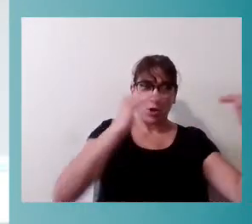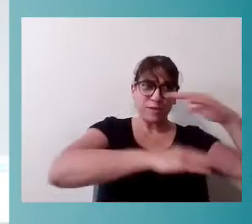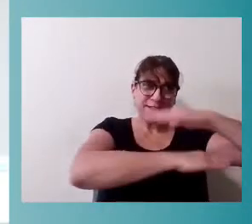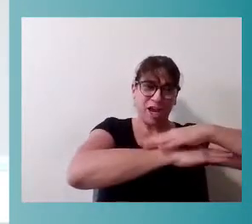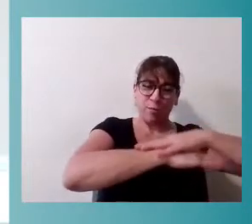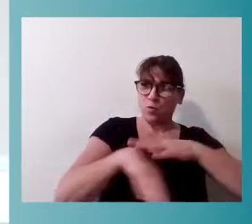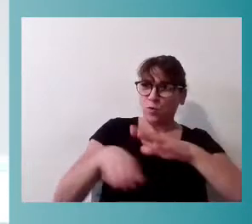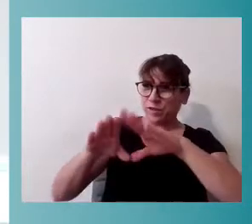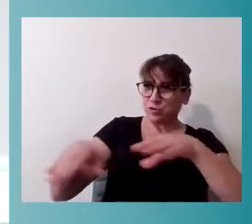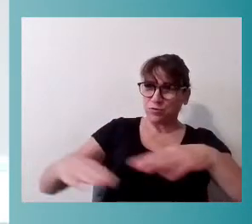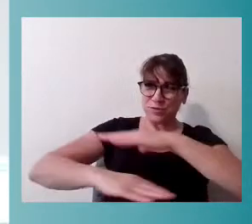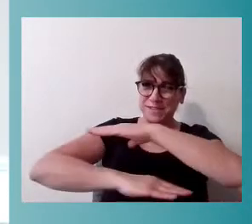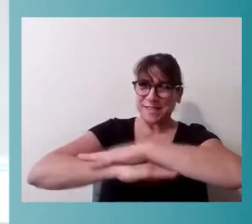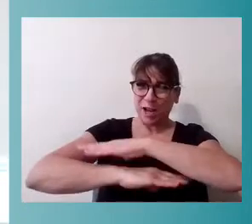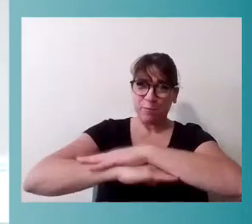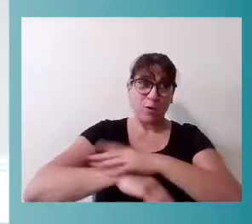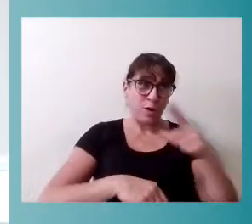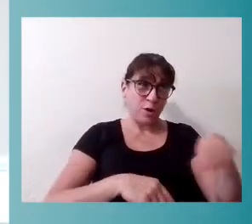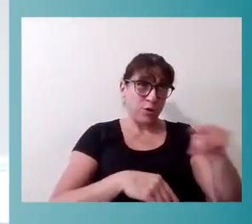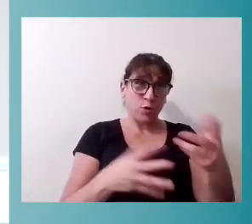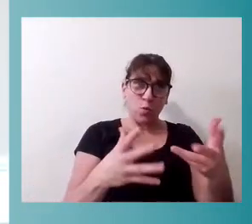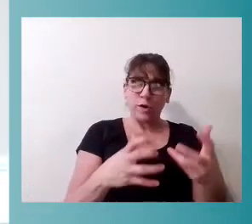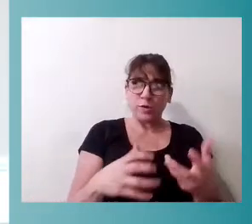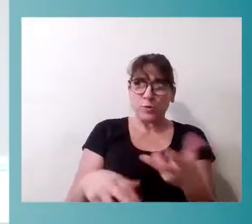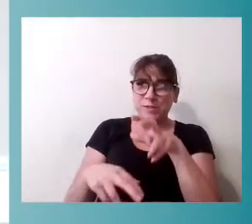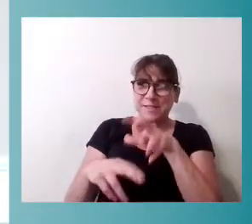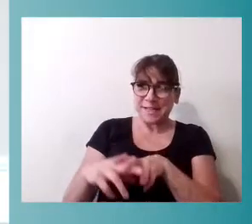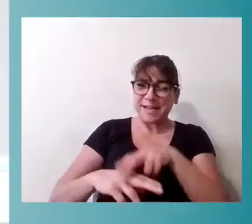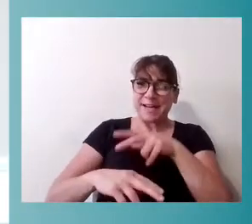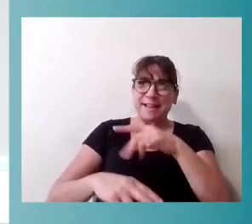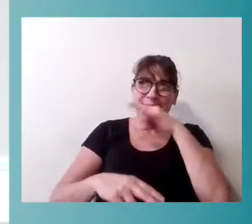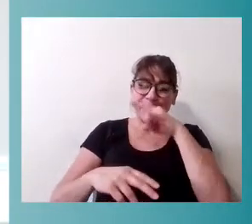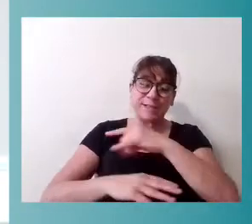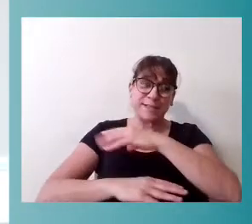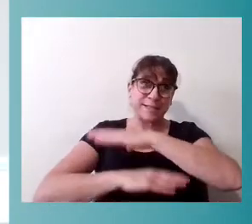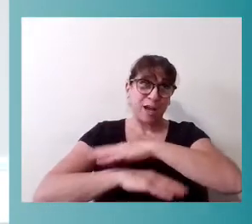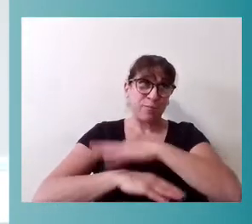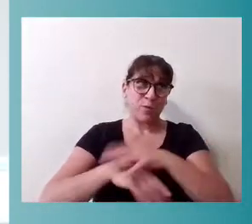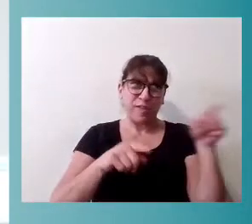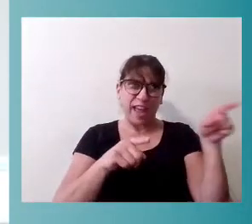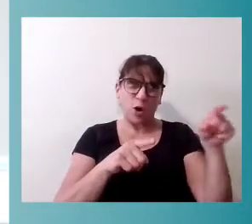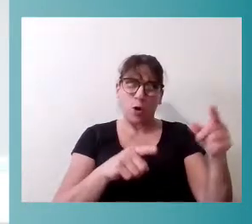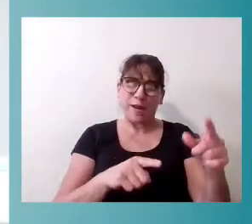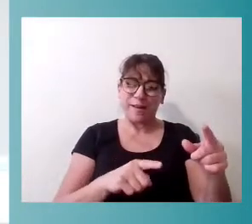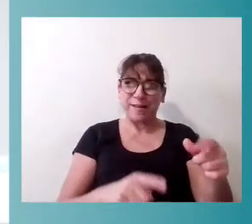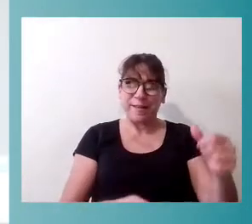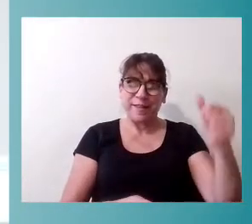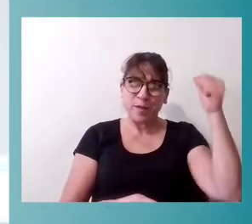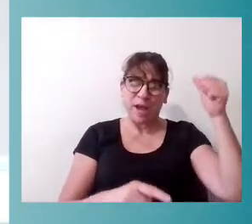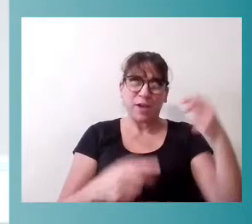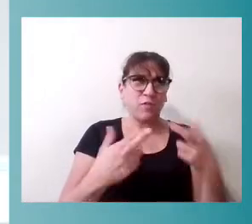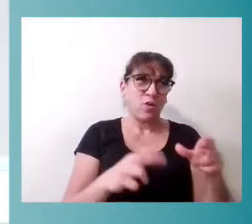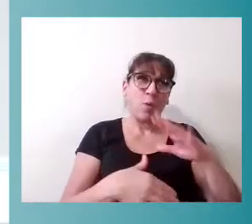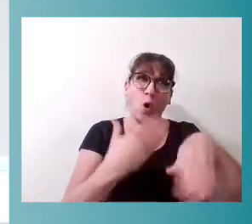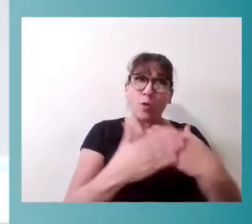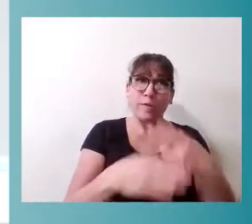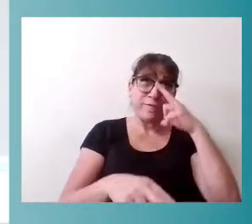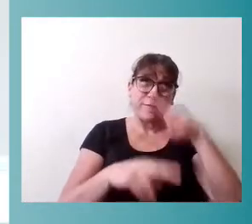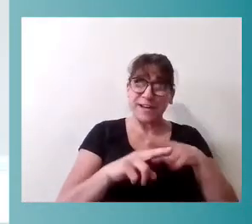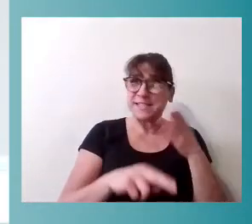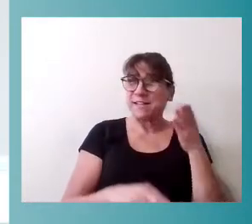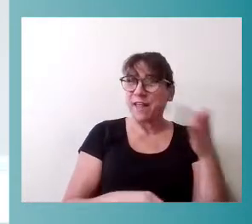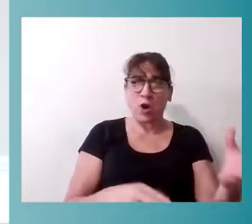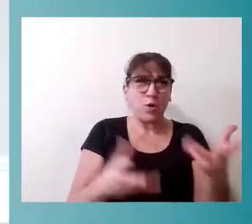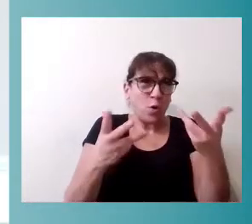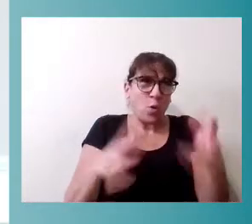kids table. And you wanted to be at the kids table, which is where those guys are in the back, because that's where all the fun was. You